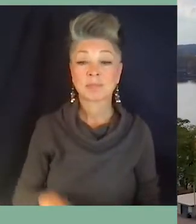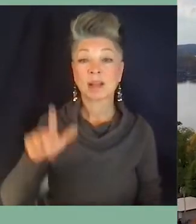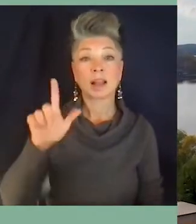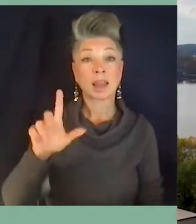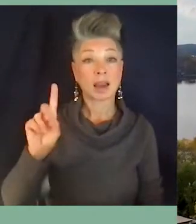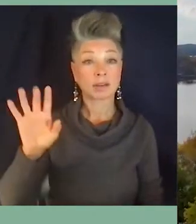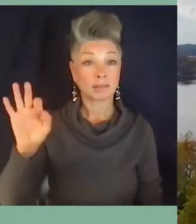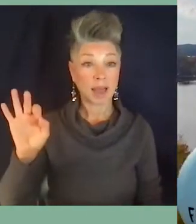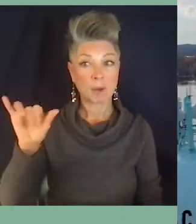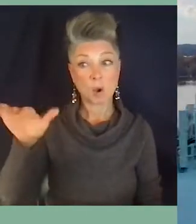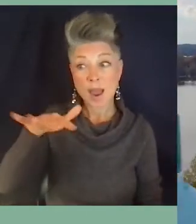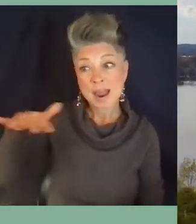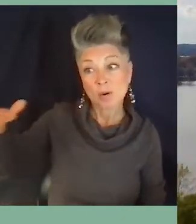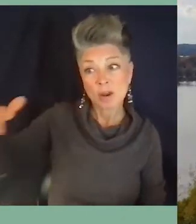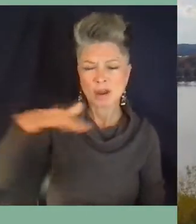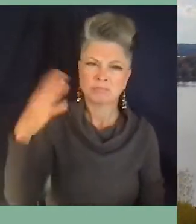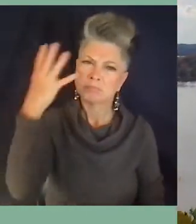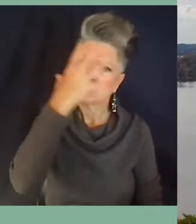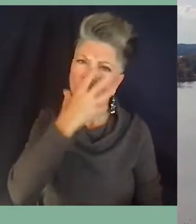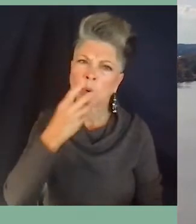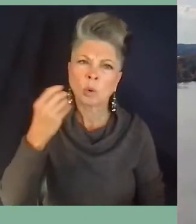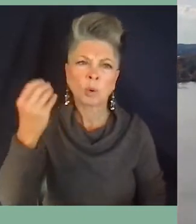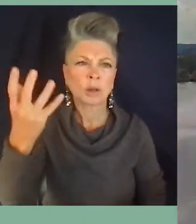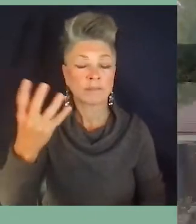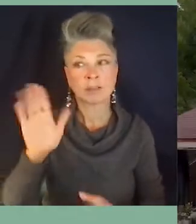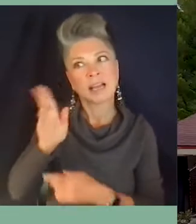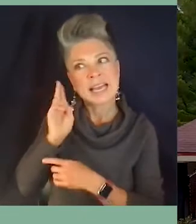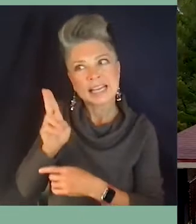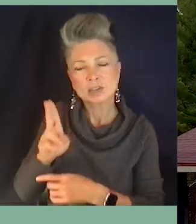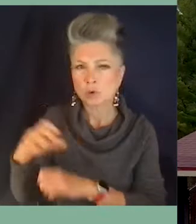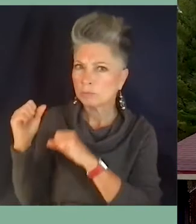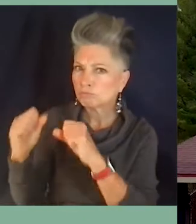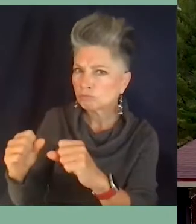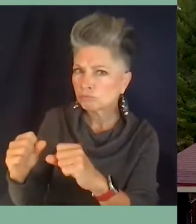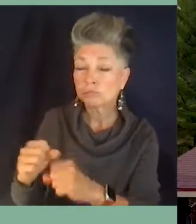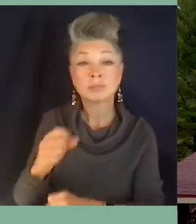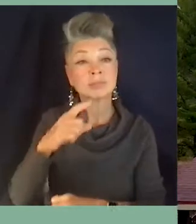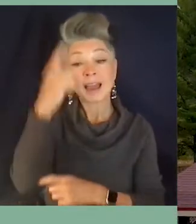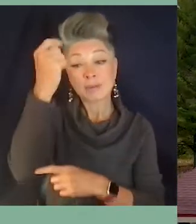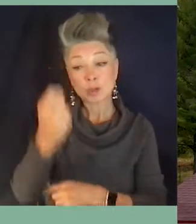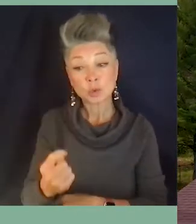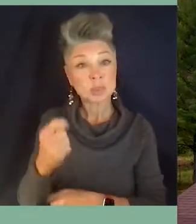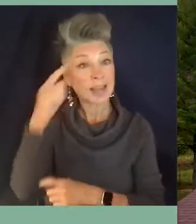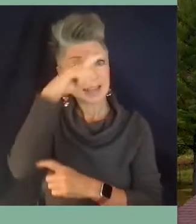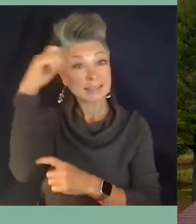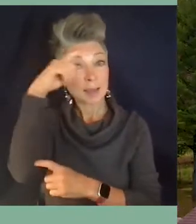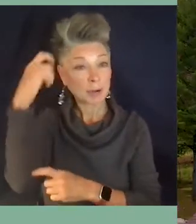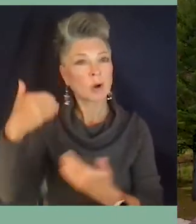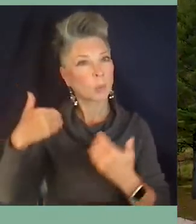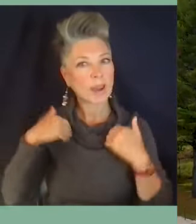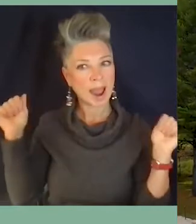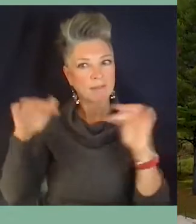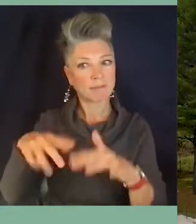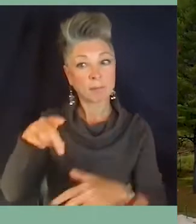Lac du Flambeau is a beautiful area with a rich history. In the summertime on Tuesdays, we have powwows where you